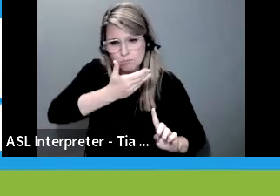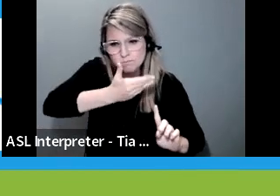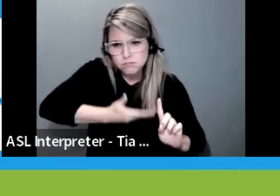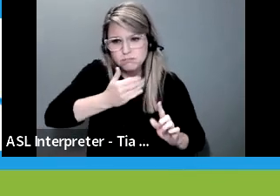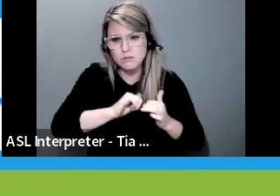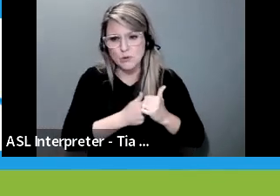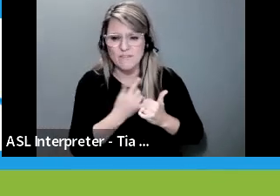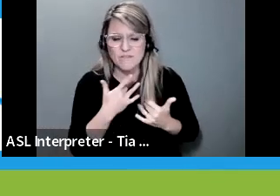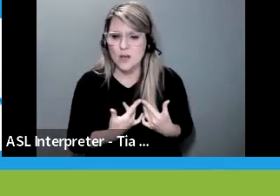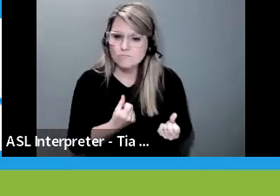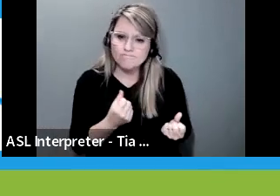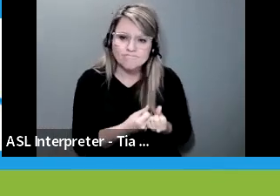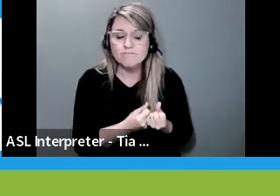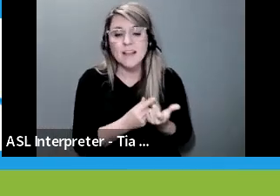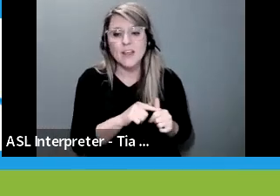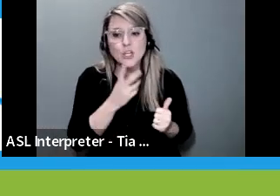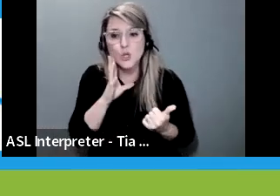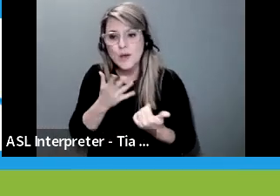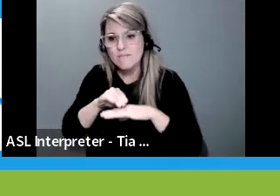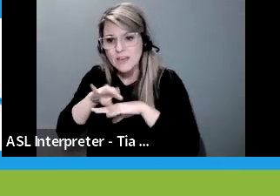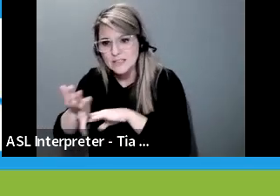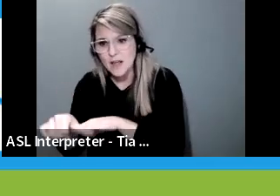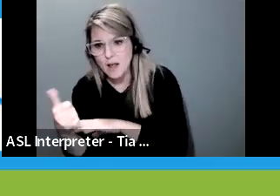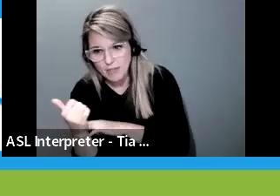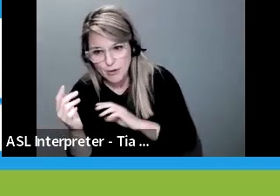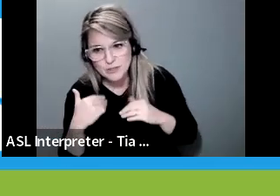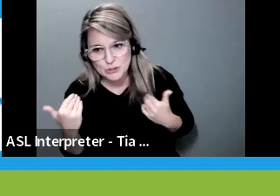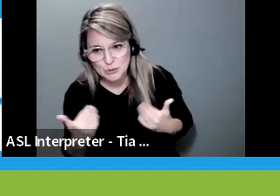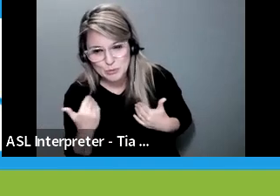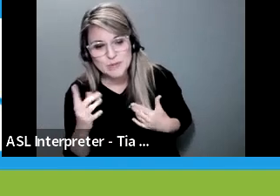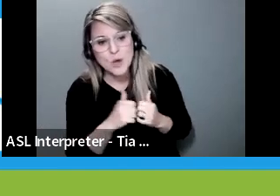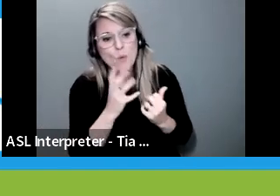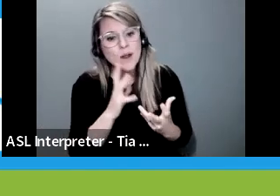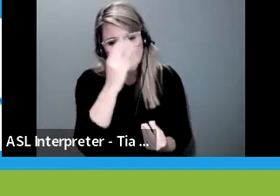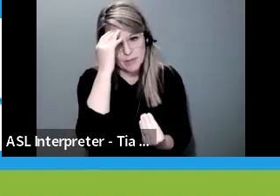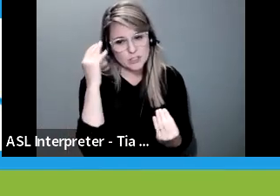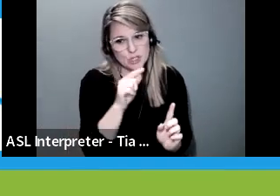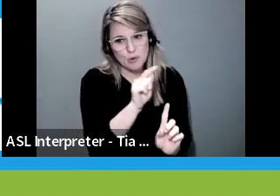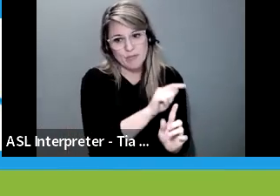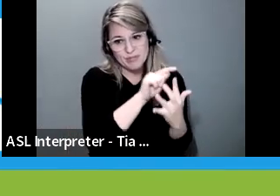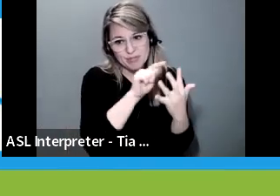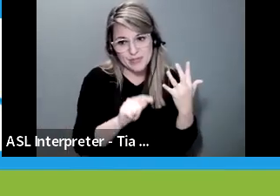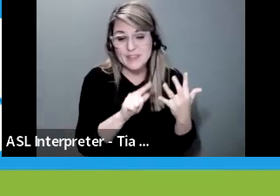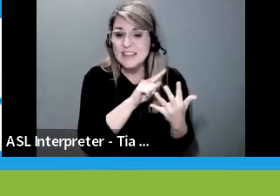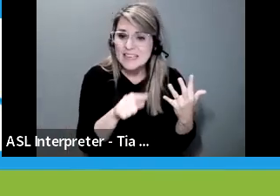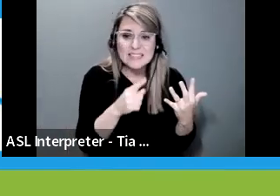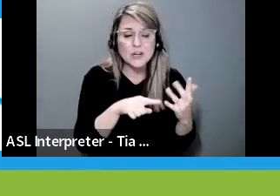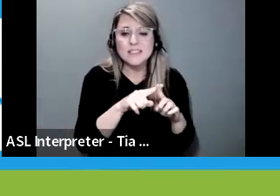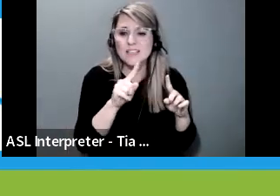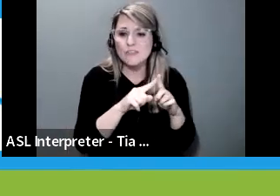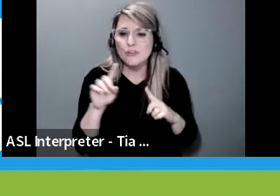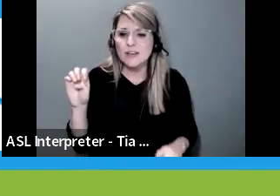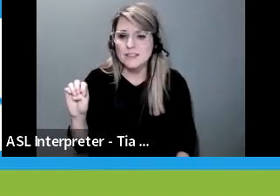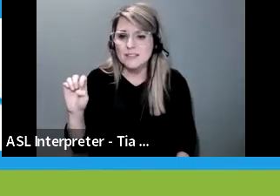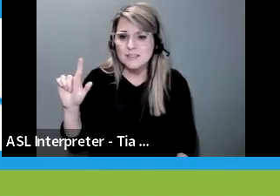this graphic. And we wanted to highlight that for you all in an overview setting, to note that these are both different